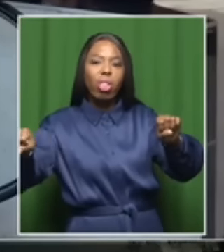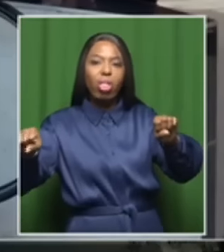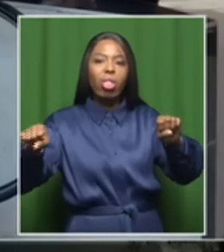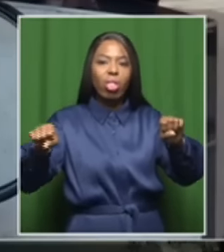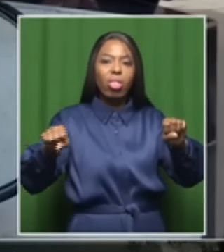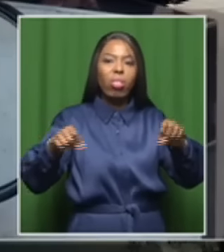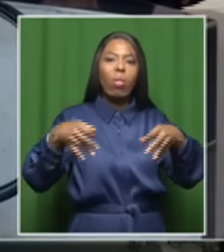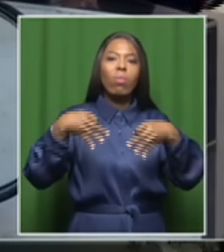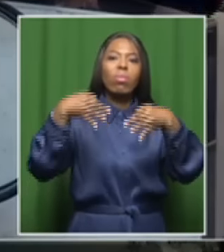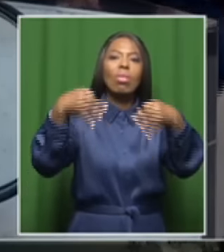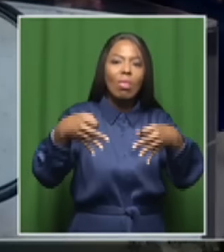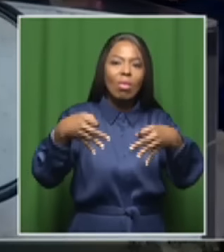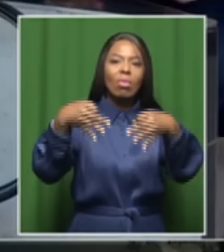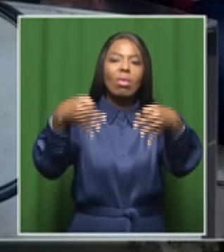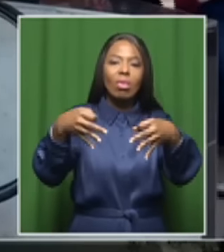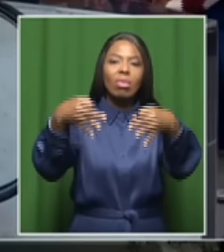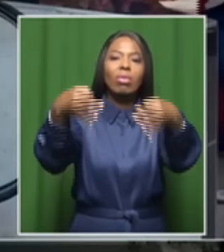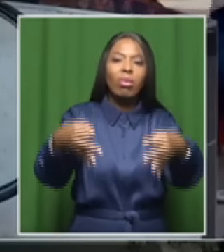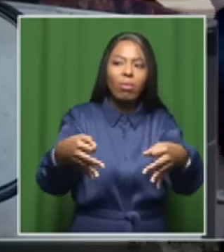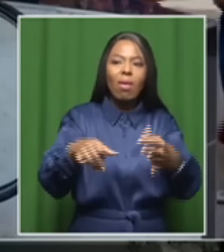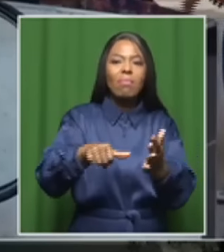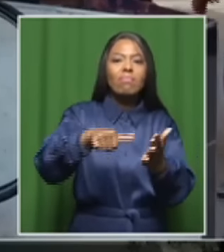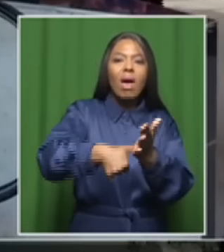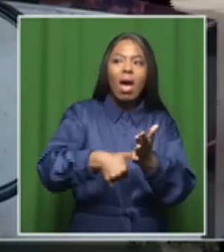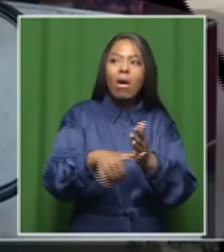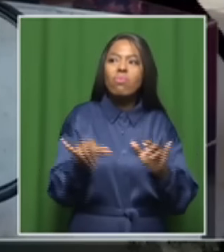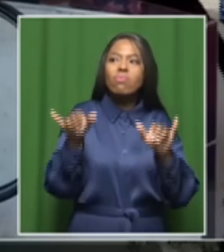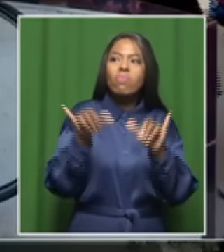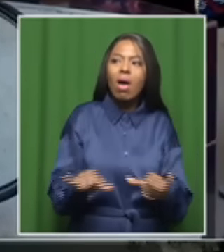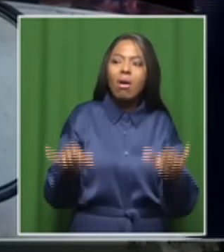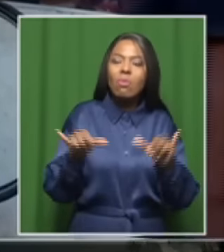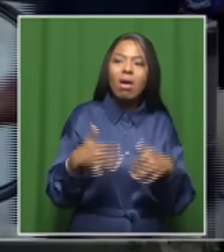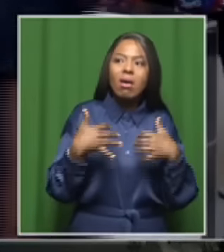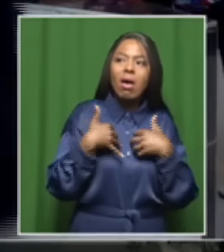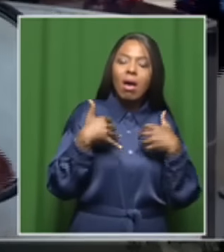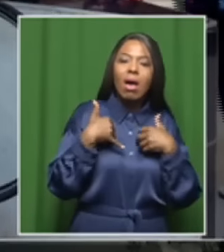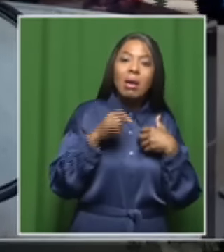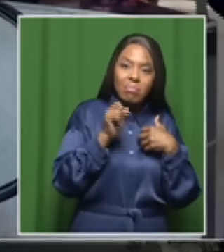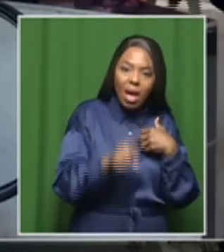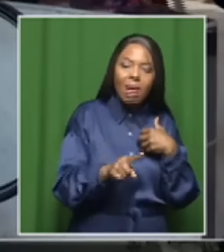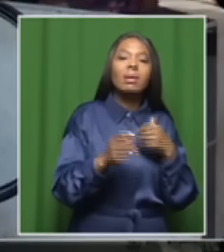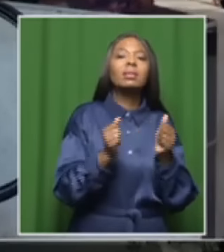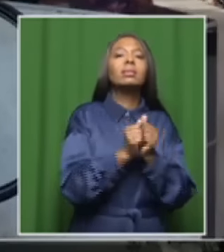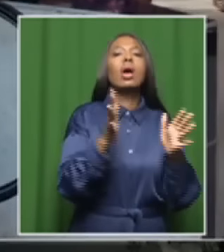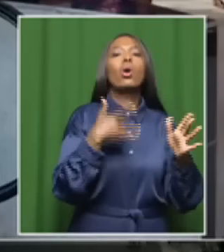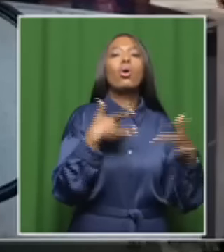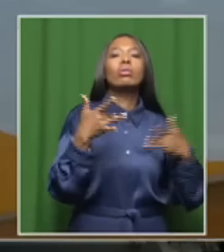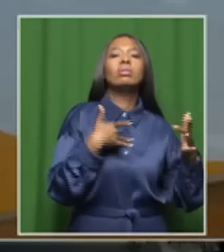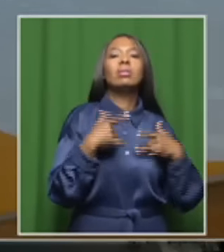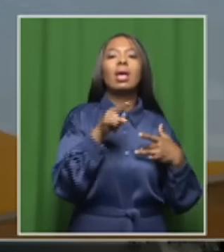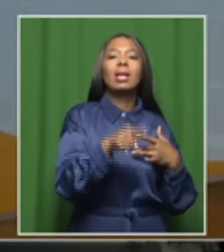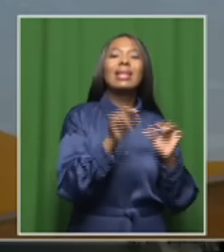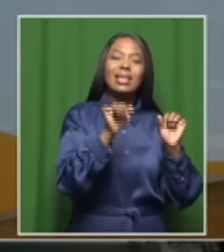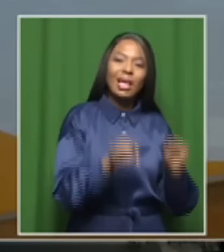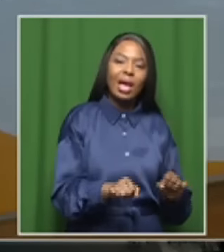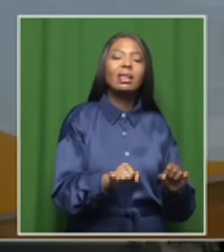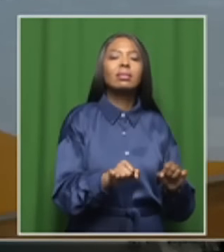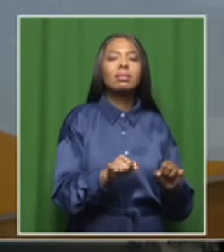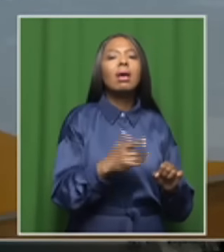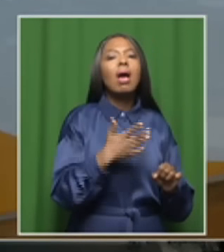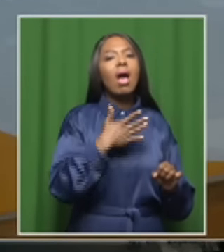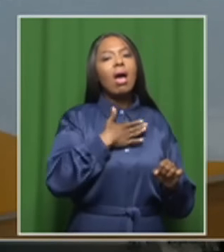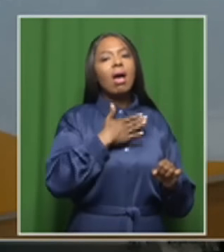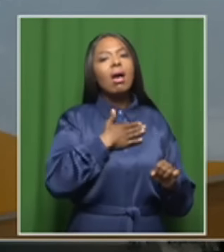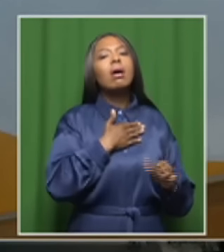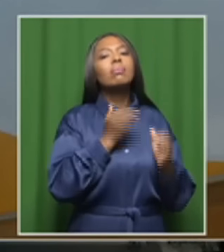when we started then getting concerned about these verifications, because we appreciate that they are there to